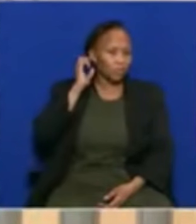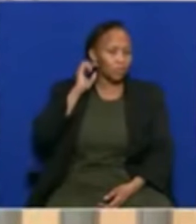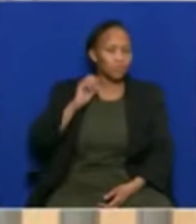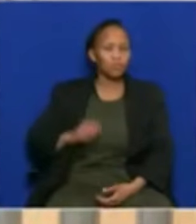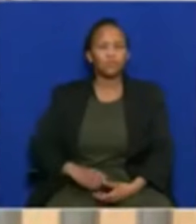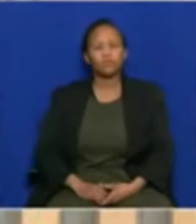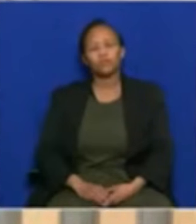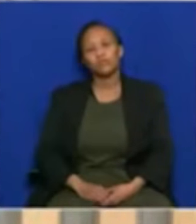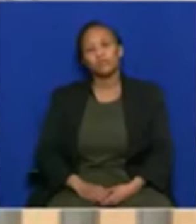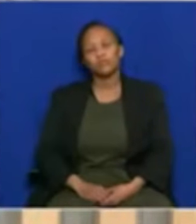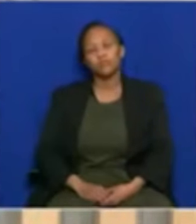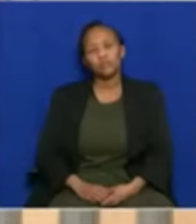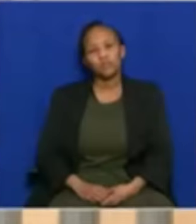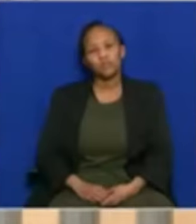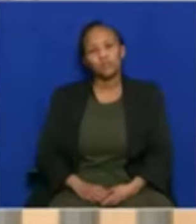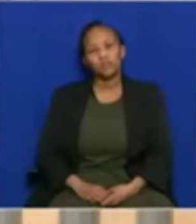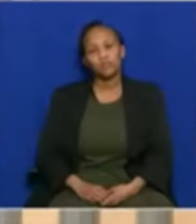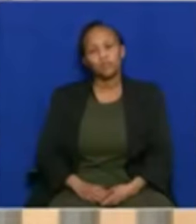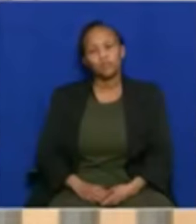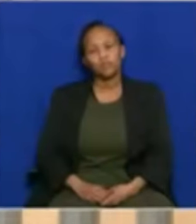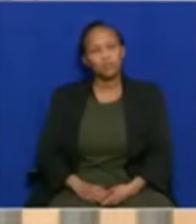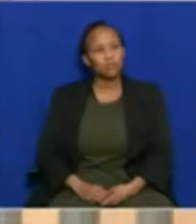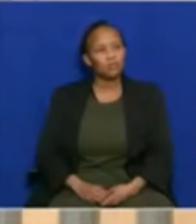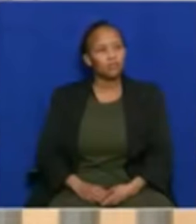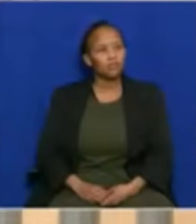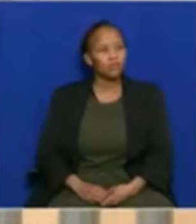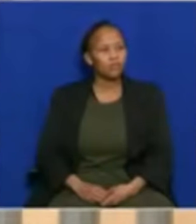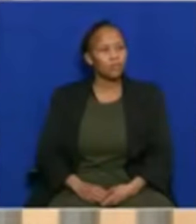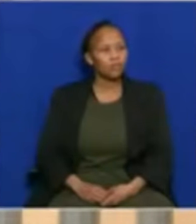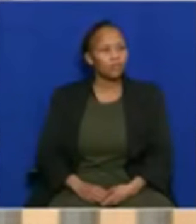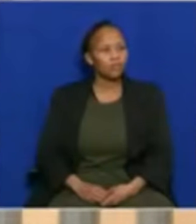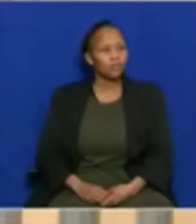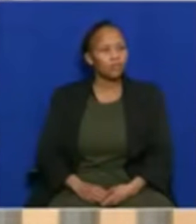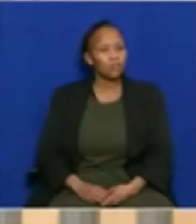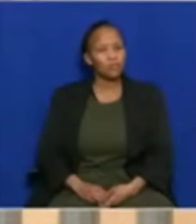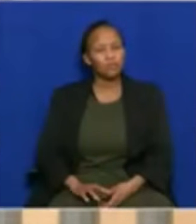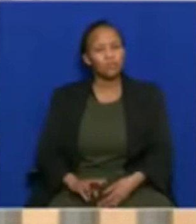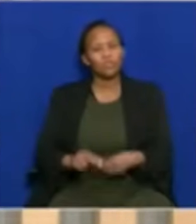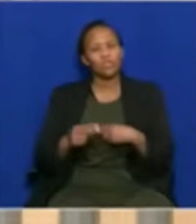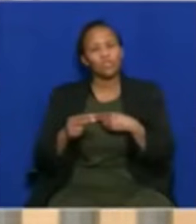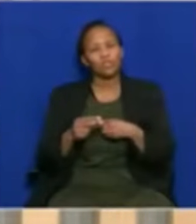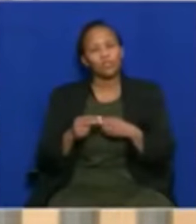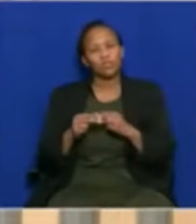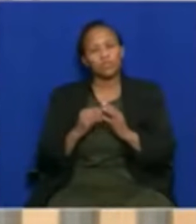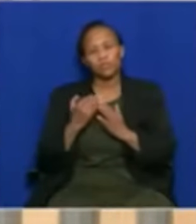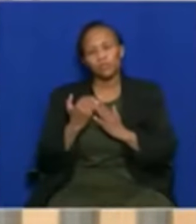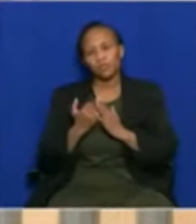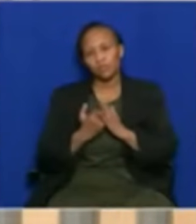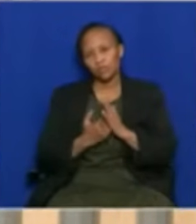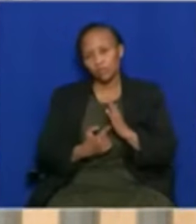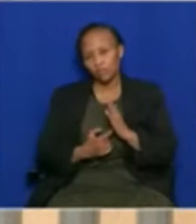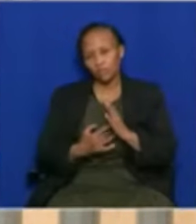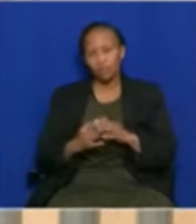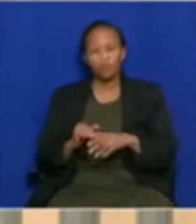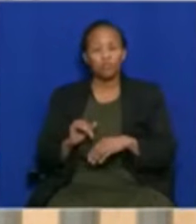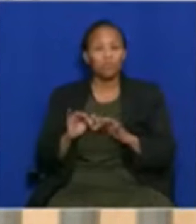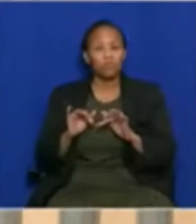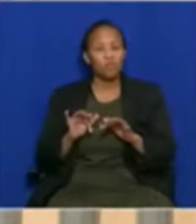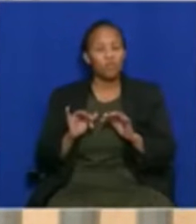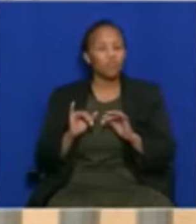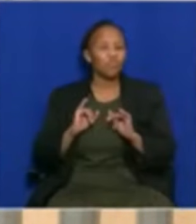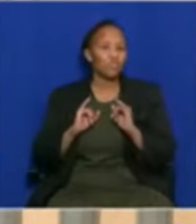With the shortlisting of the candidates, it's fine. Oh, can so proceed. then we've Just got to the save 5 time, yes.